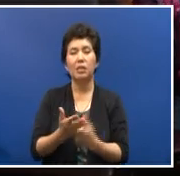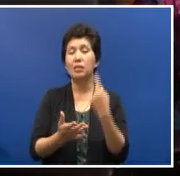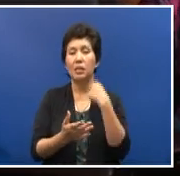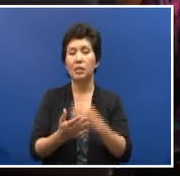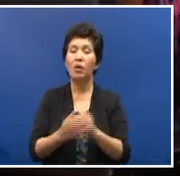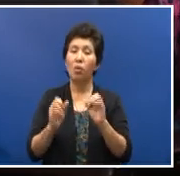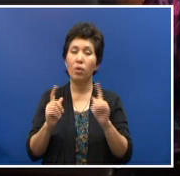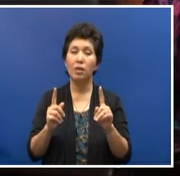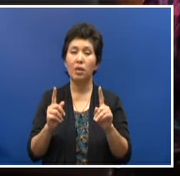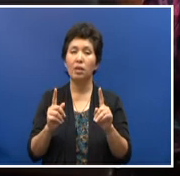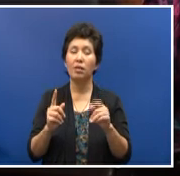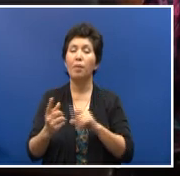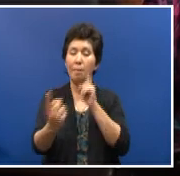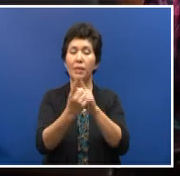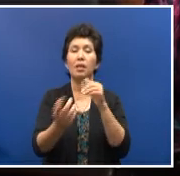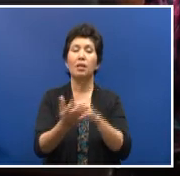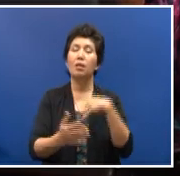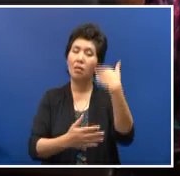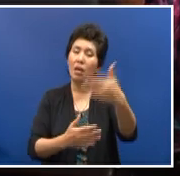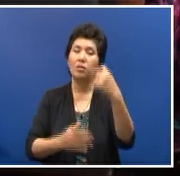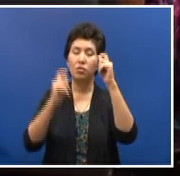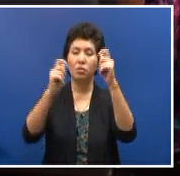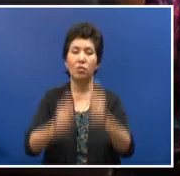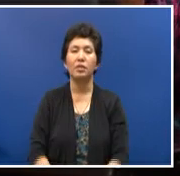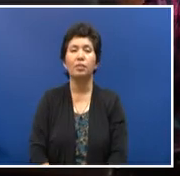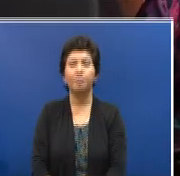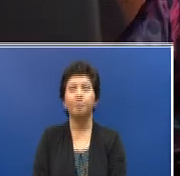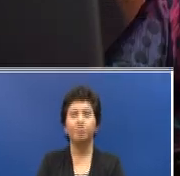so till we meet again in the next tutorial.